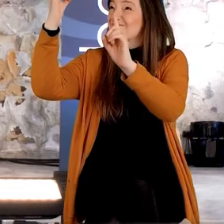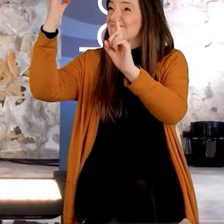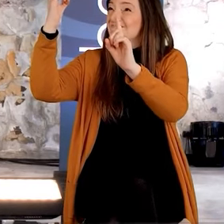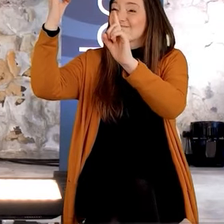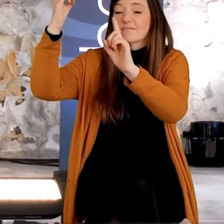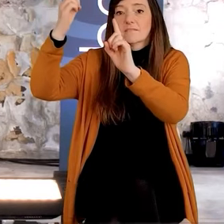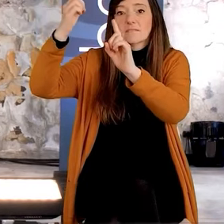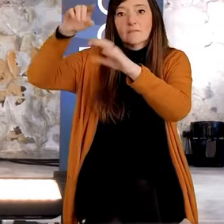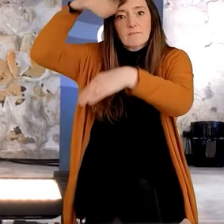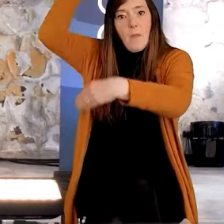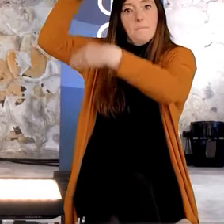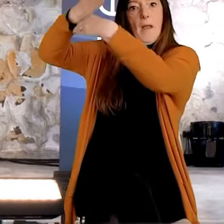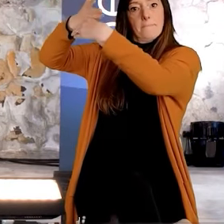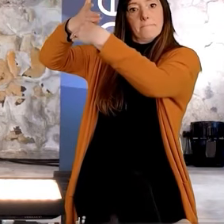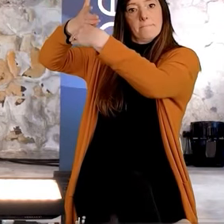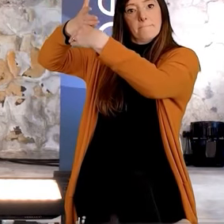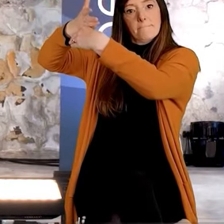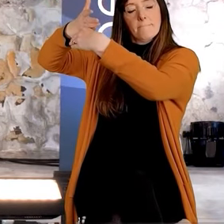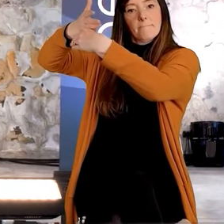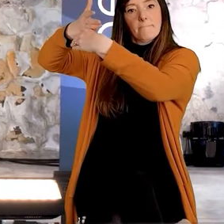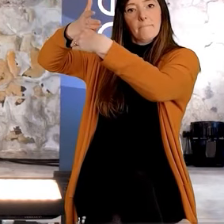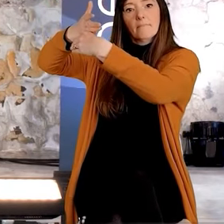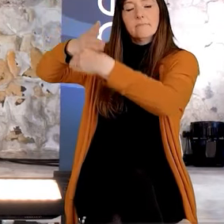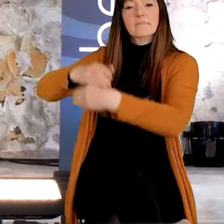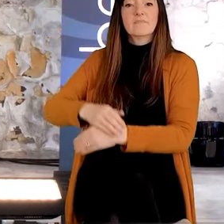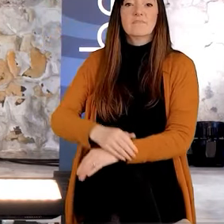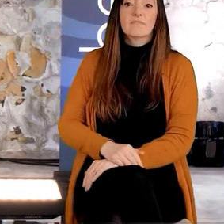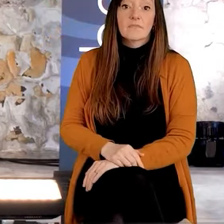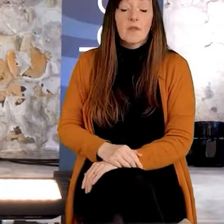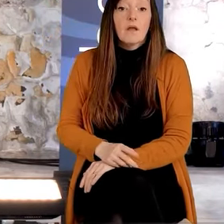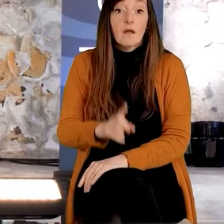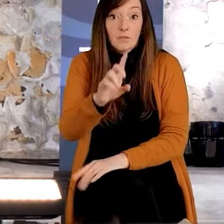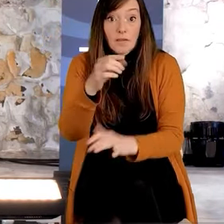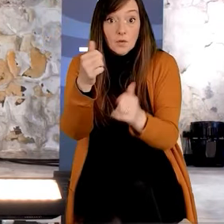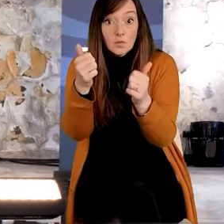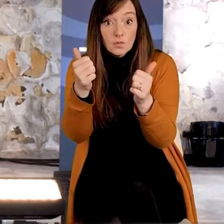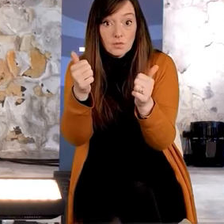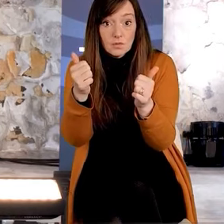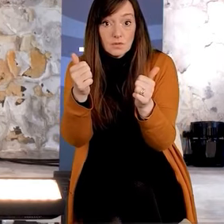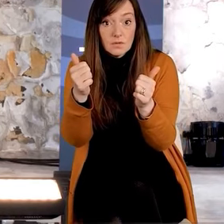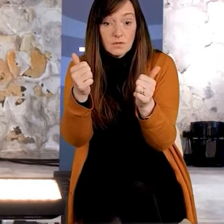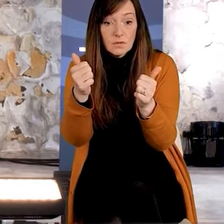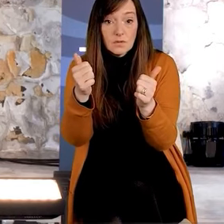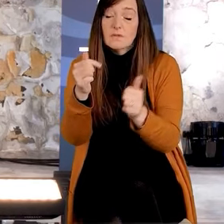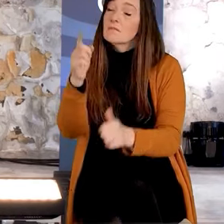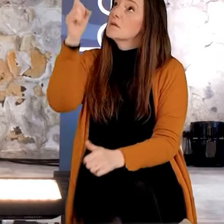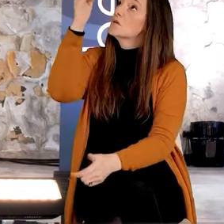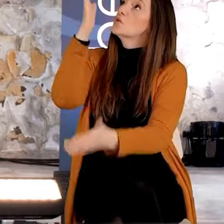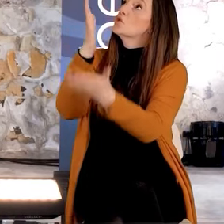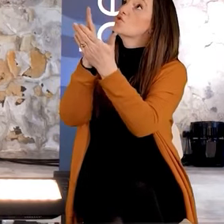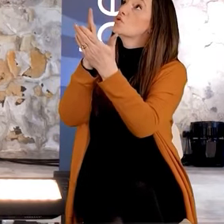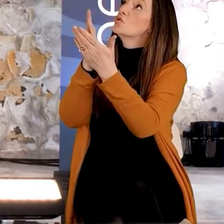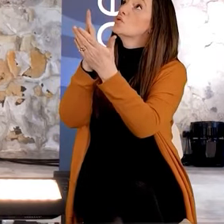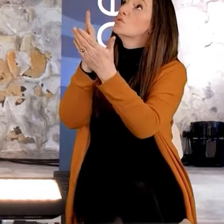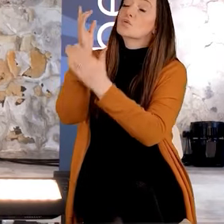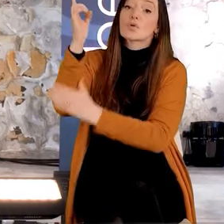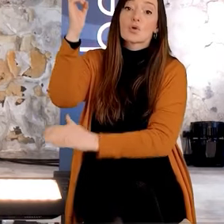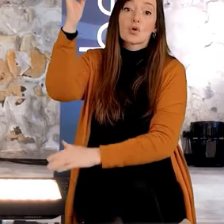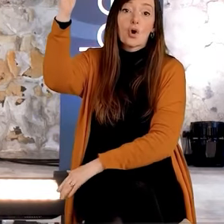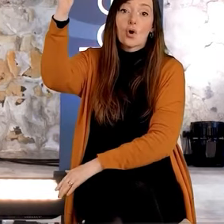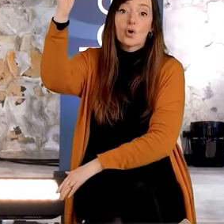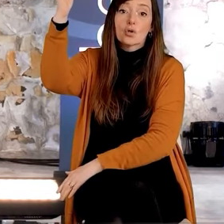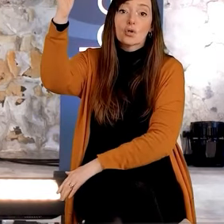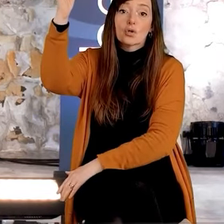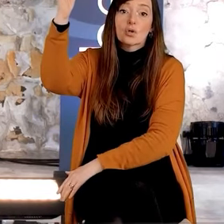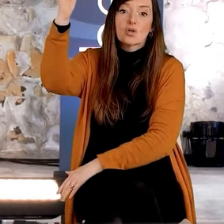Evil can't even get close to you, God. Now, it's a good thing that the true